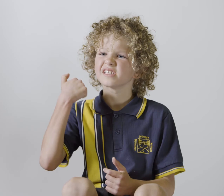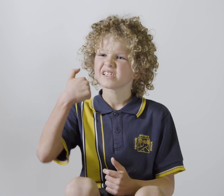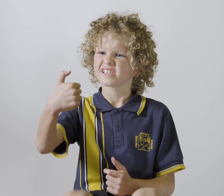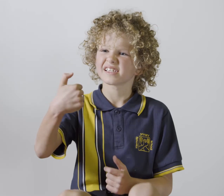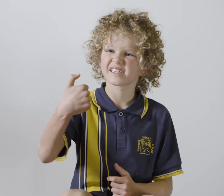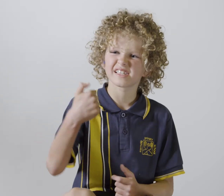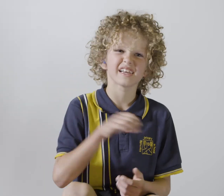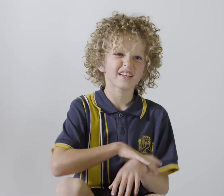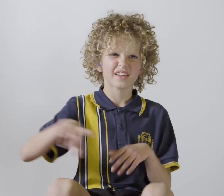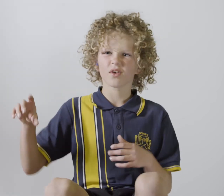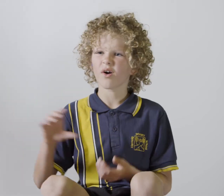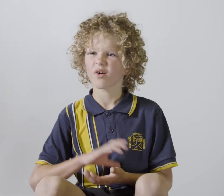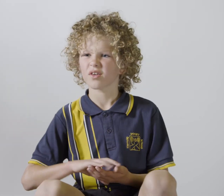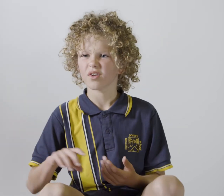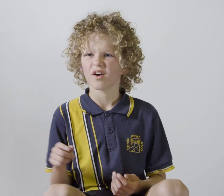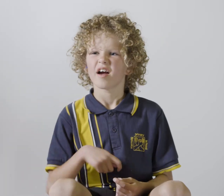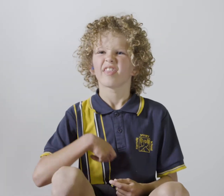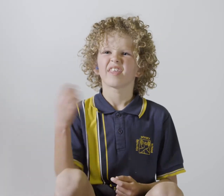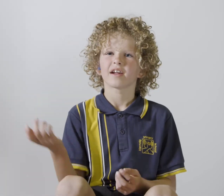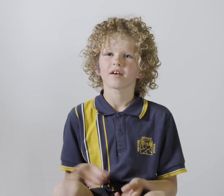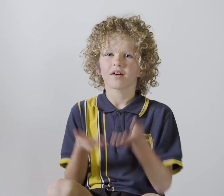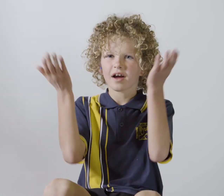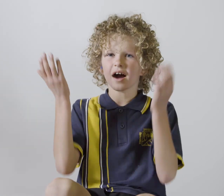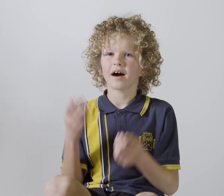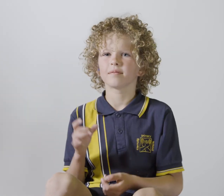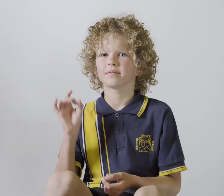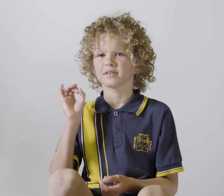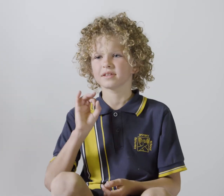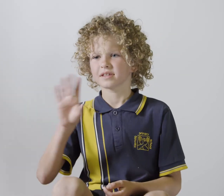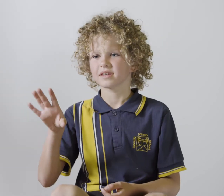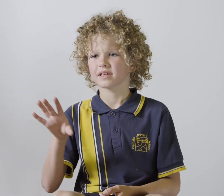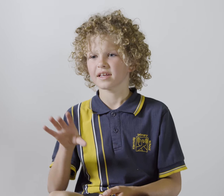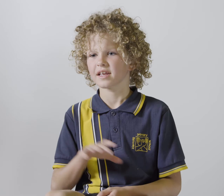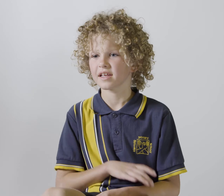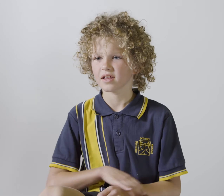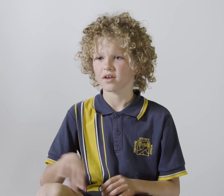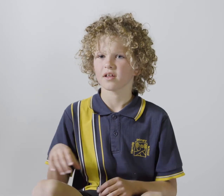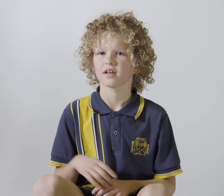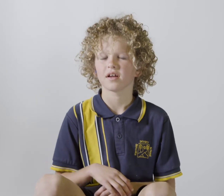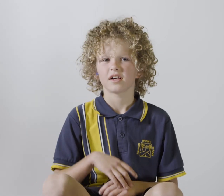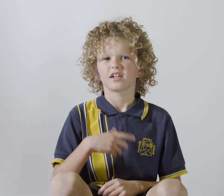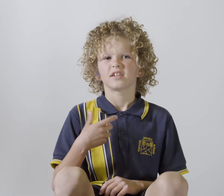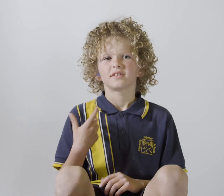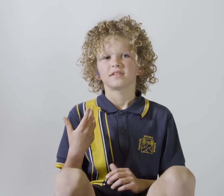I've bought it before when it was about $6, but now the price has risen and it's about $10.